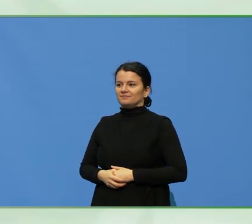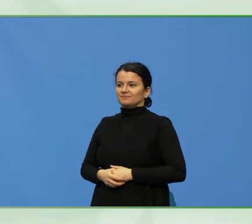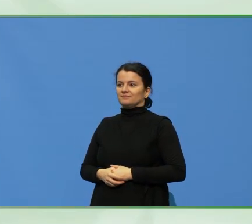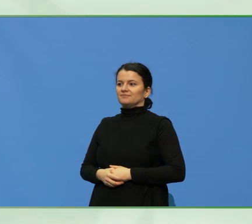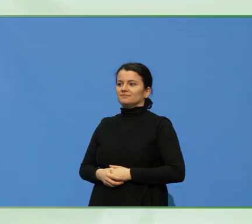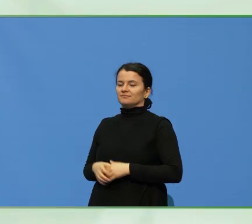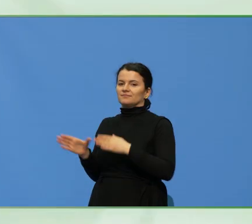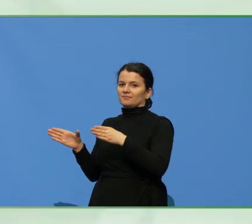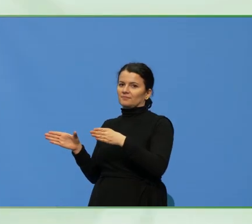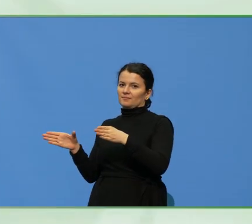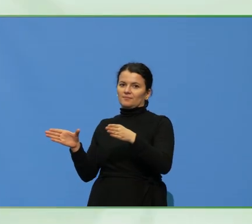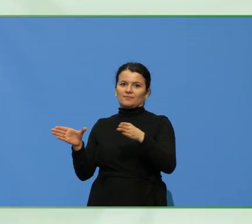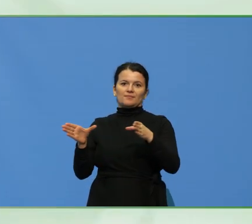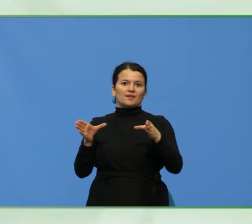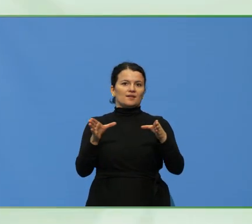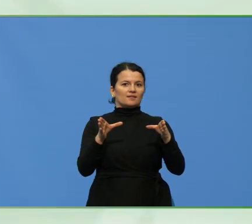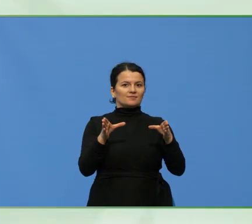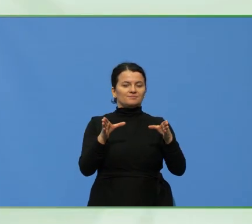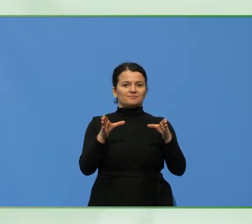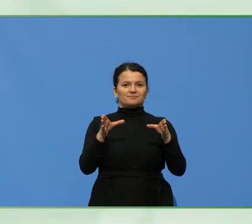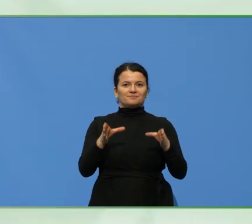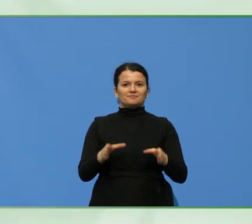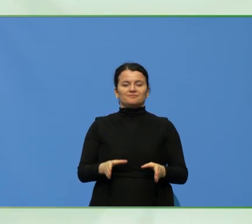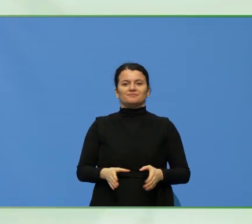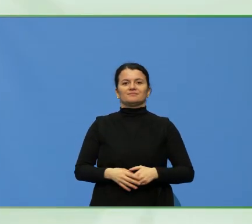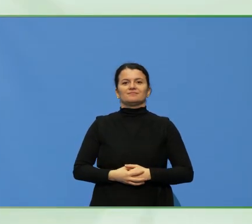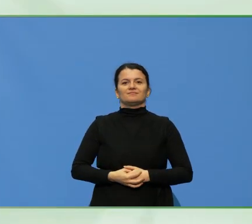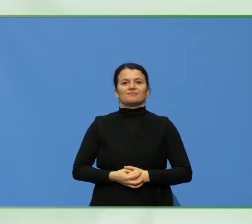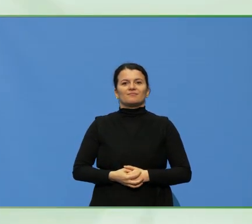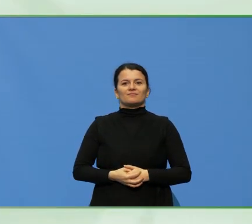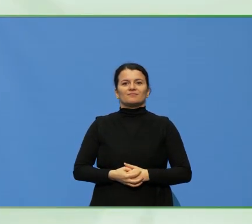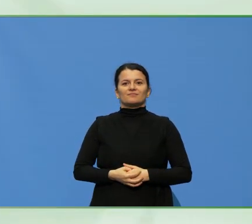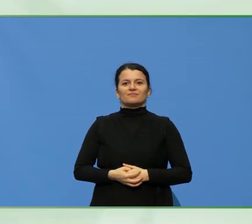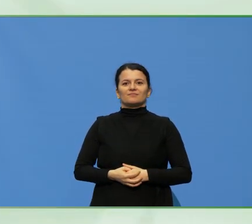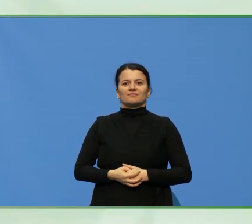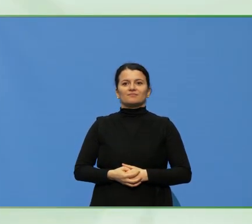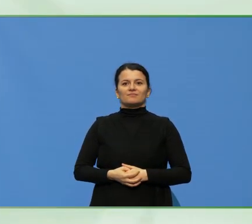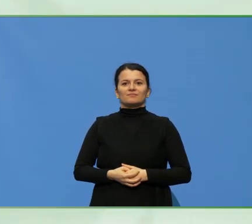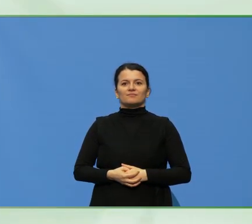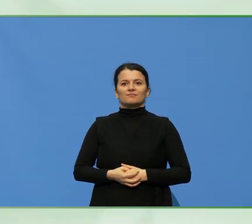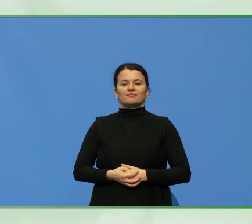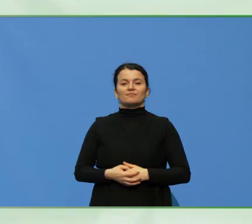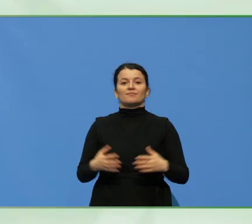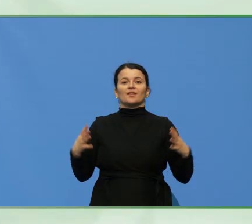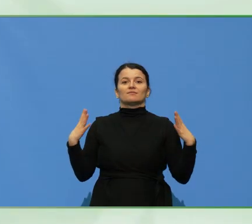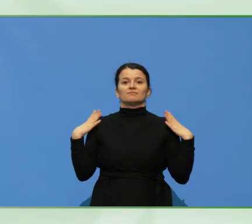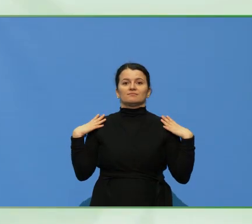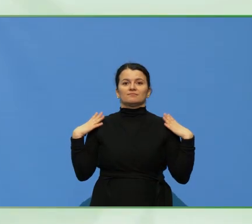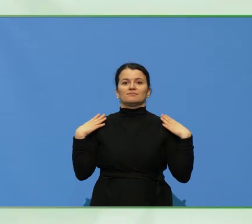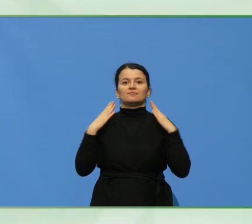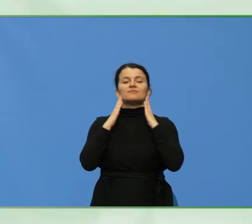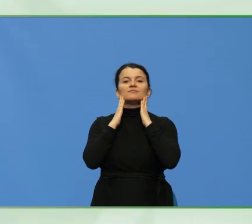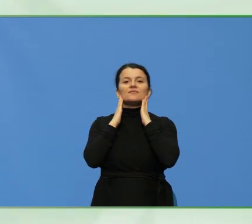And coming back into your neutral position. Next one, we're going to rotate the upper body, the chin,